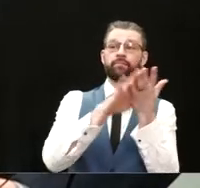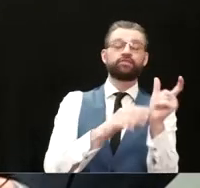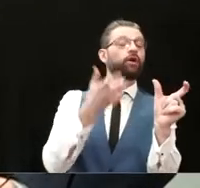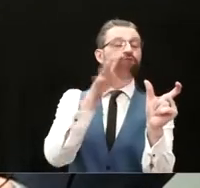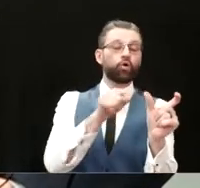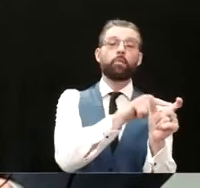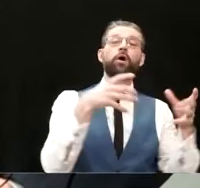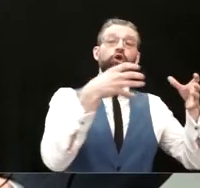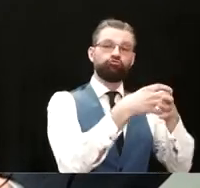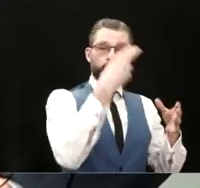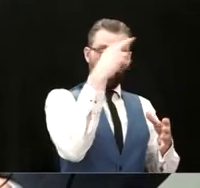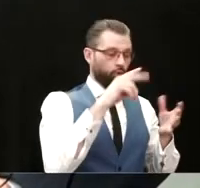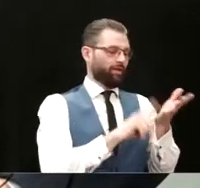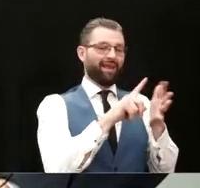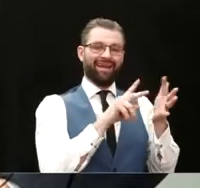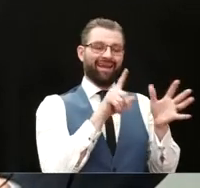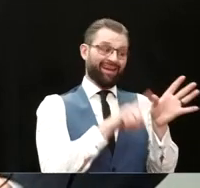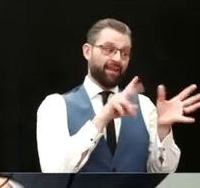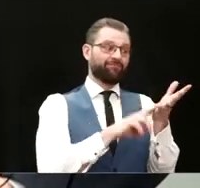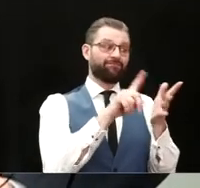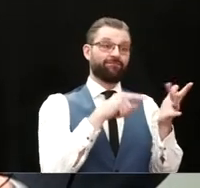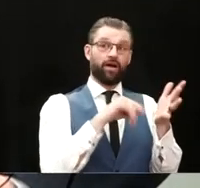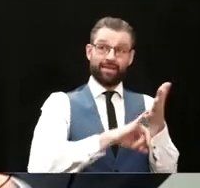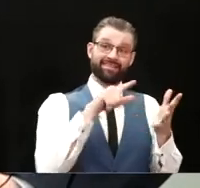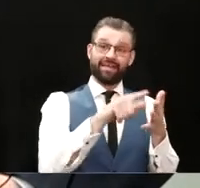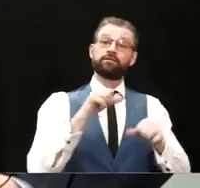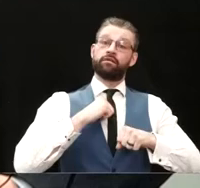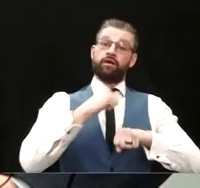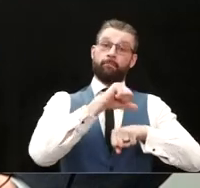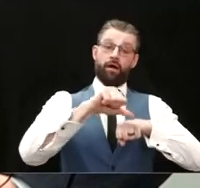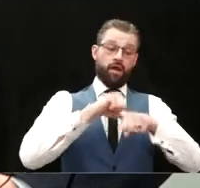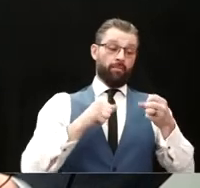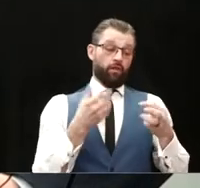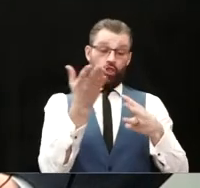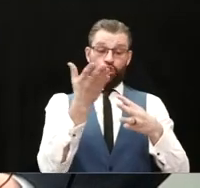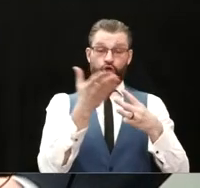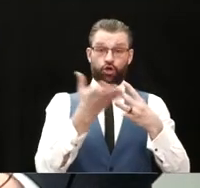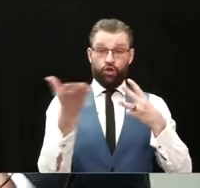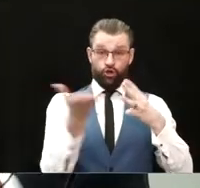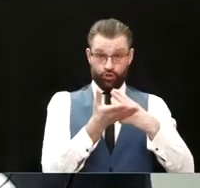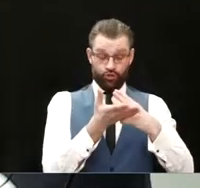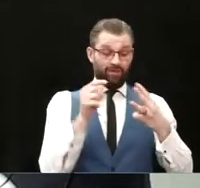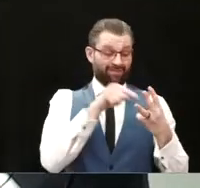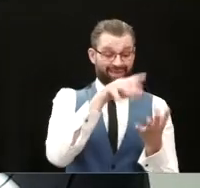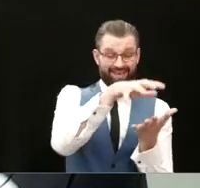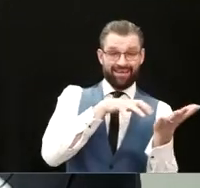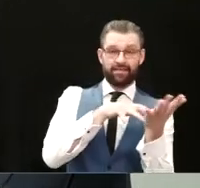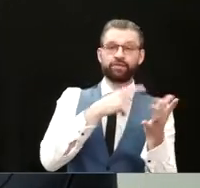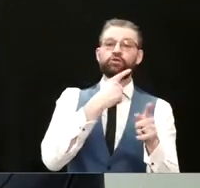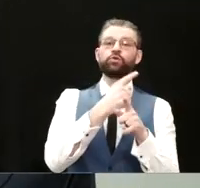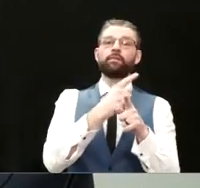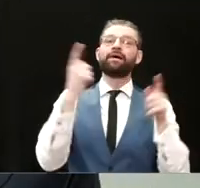Levites. And it is the third book of the Bible, and we speak a lot about what happens in